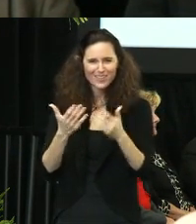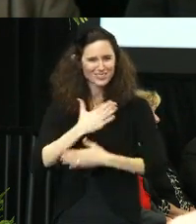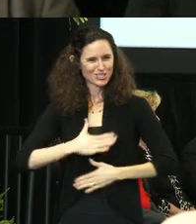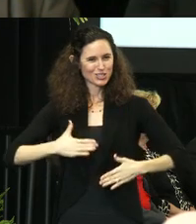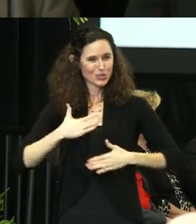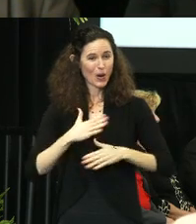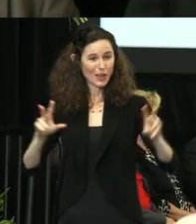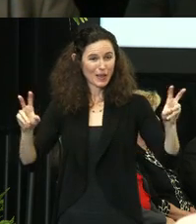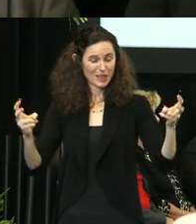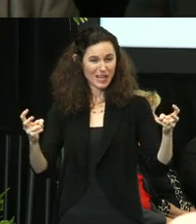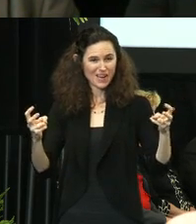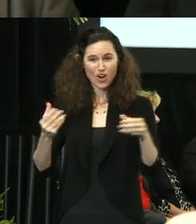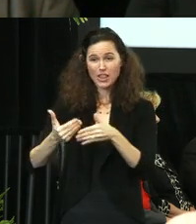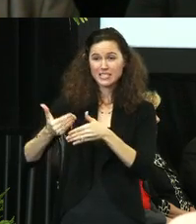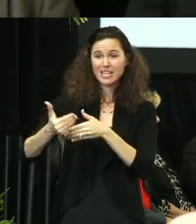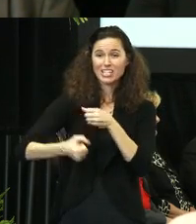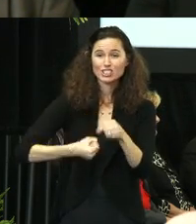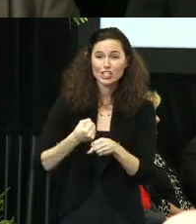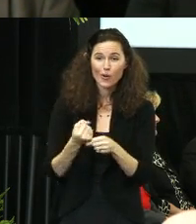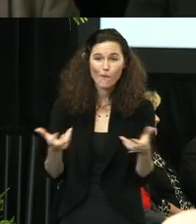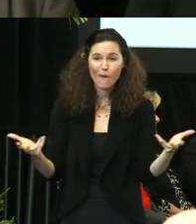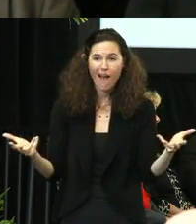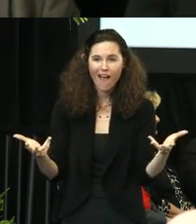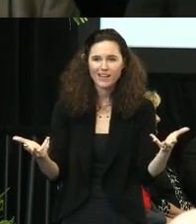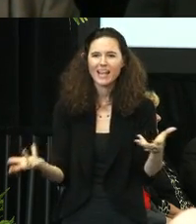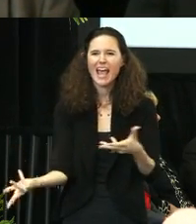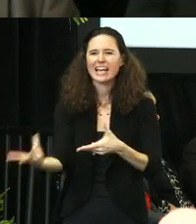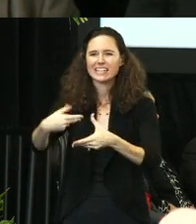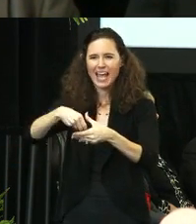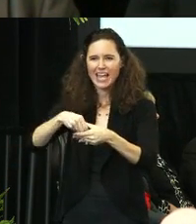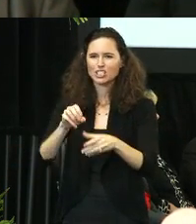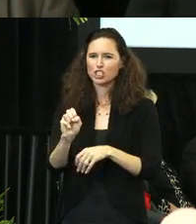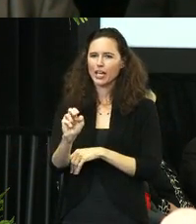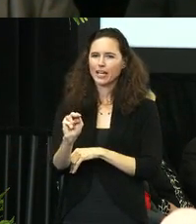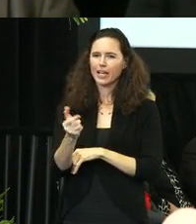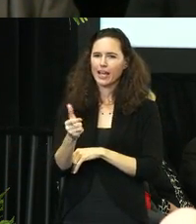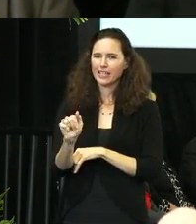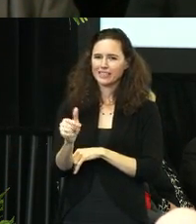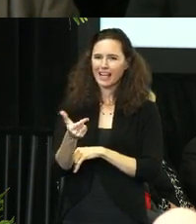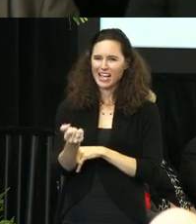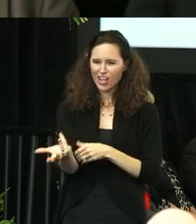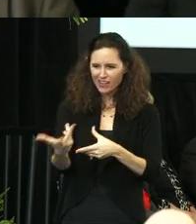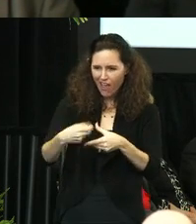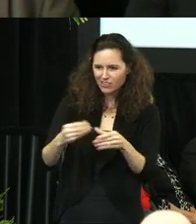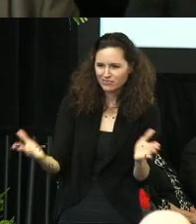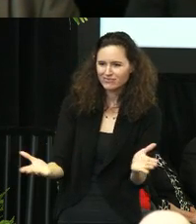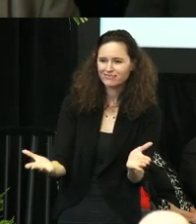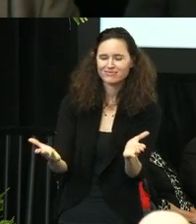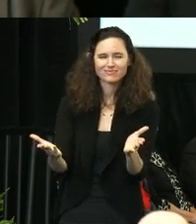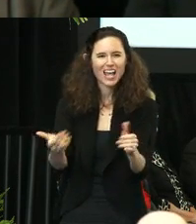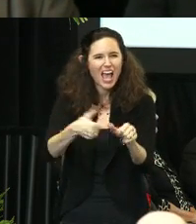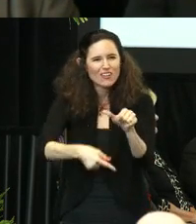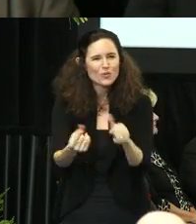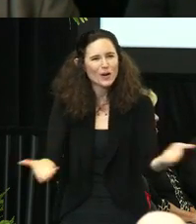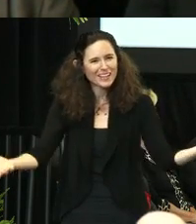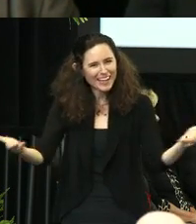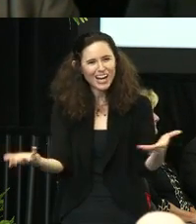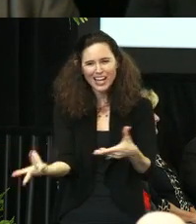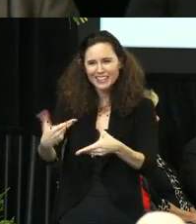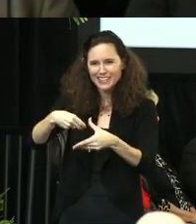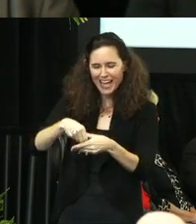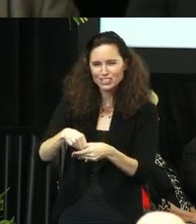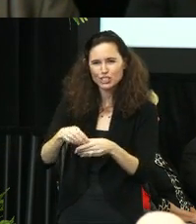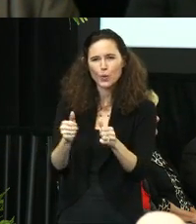this upcoming year of engage. Everyone in this room engages with others in the spirit of